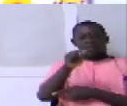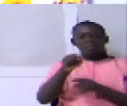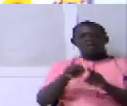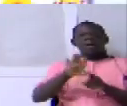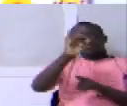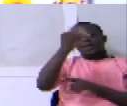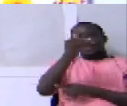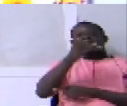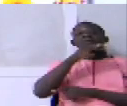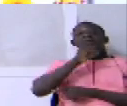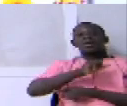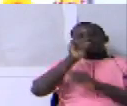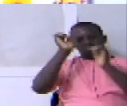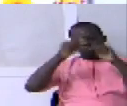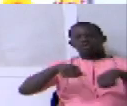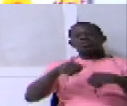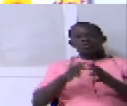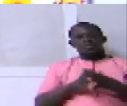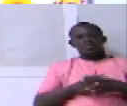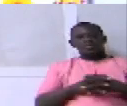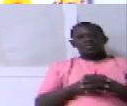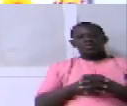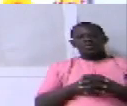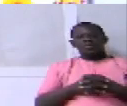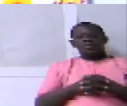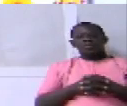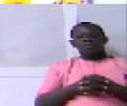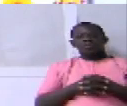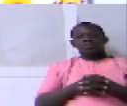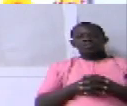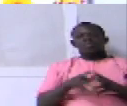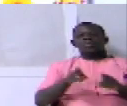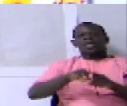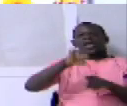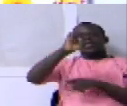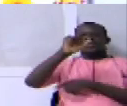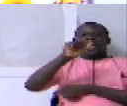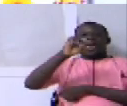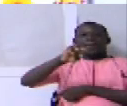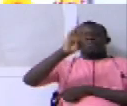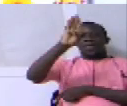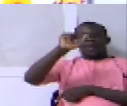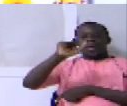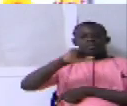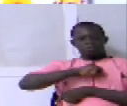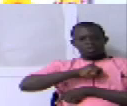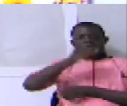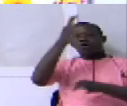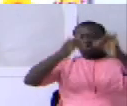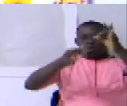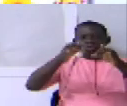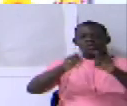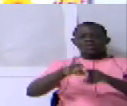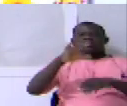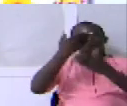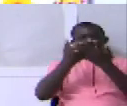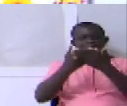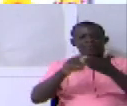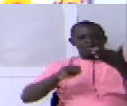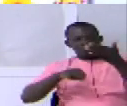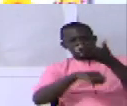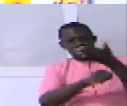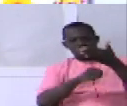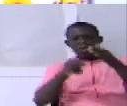sir. Ha. Samba Doroba is a convict prisoner. Samba Doroba le amole me men kitindi ya